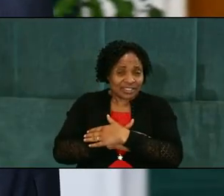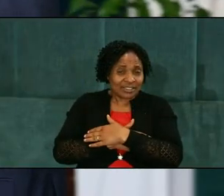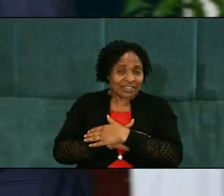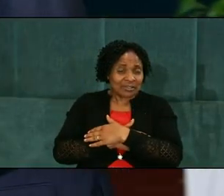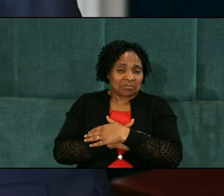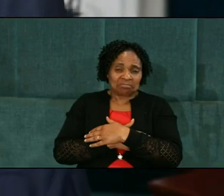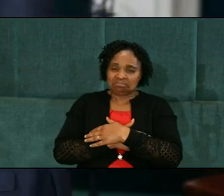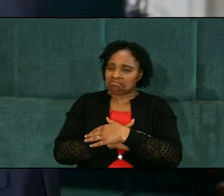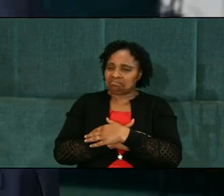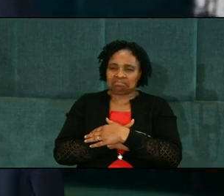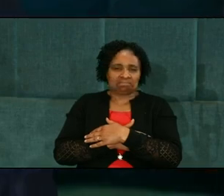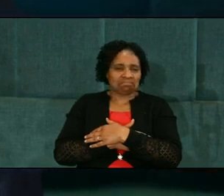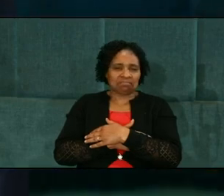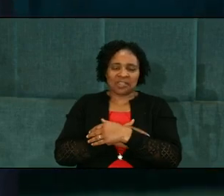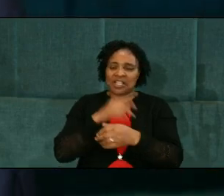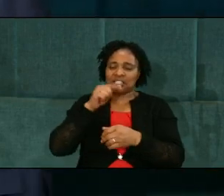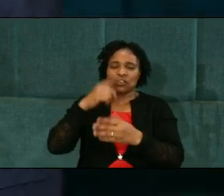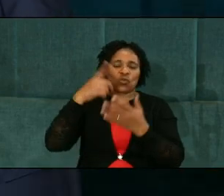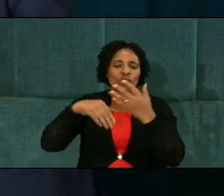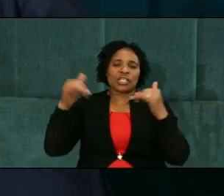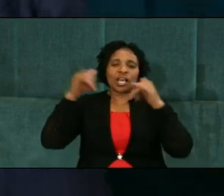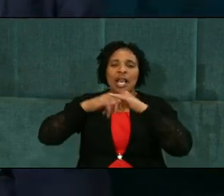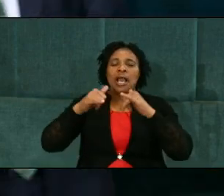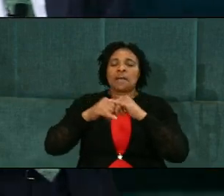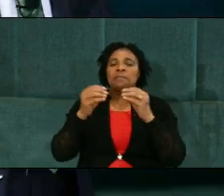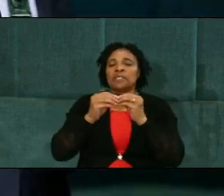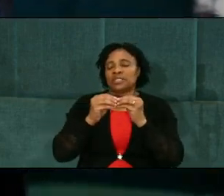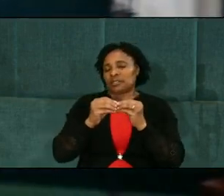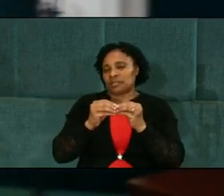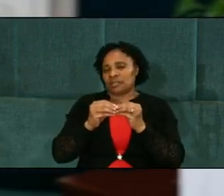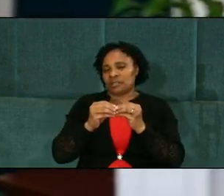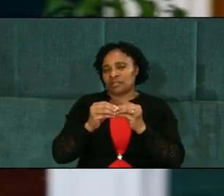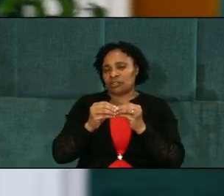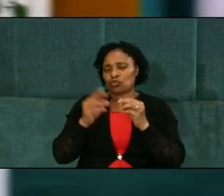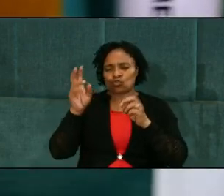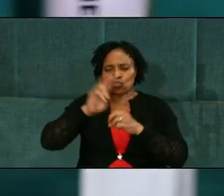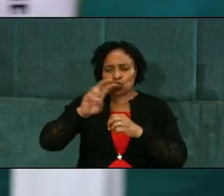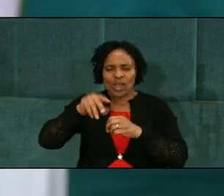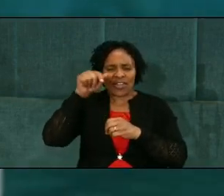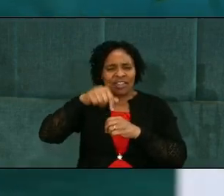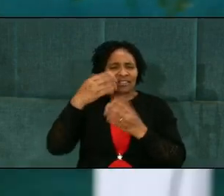Whoa, whoa. That's what camp meeting is for. It's for us to look at these things.